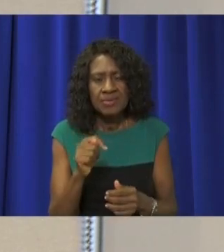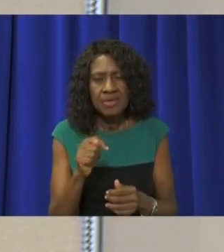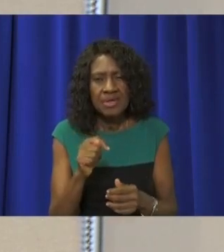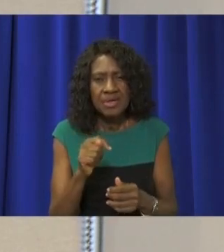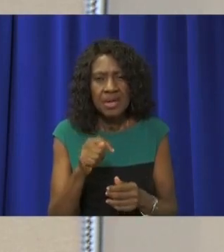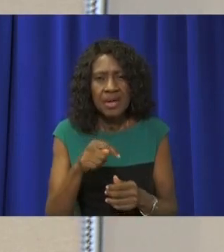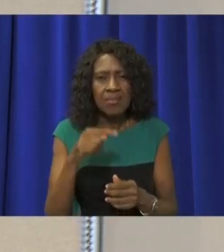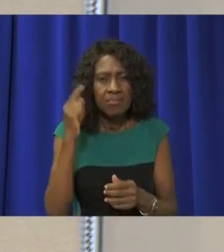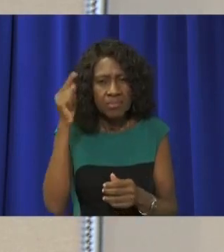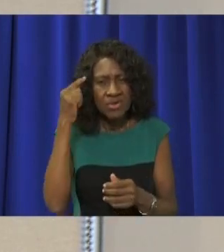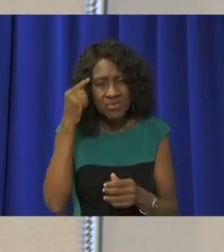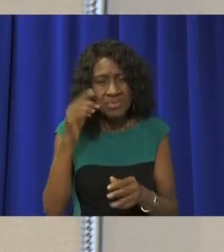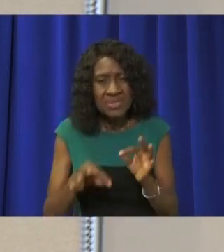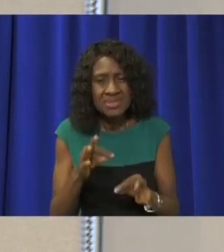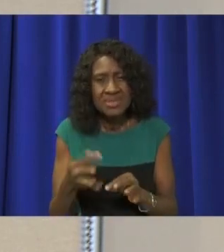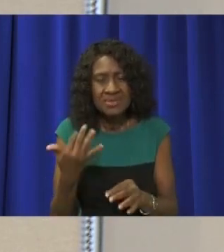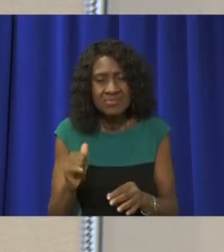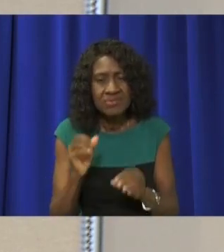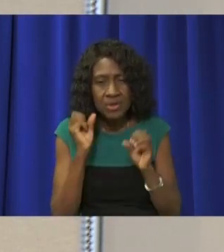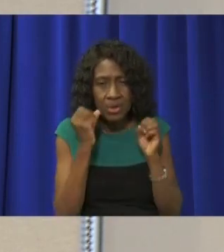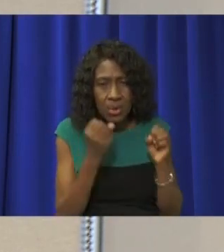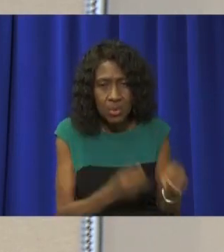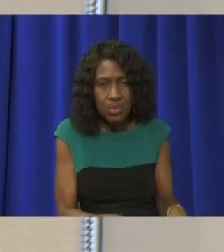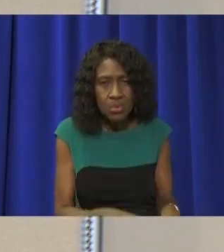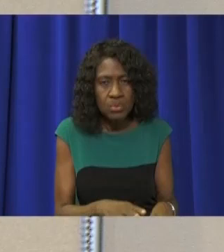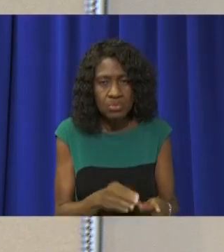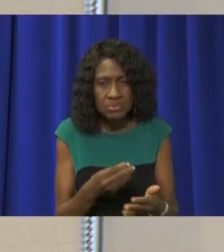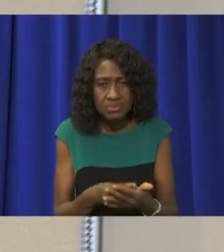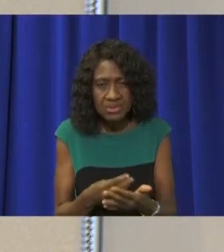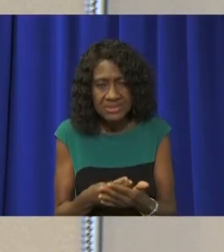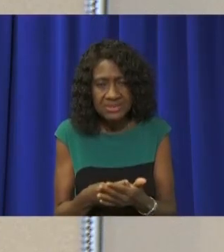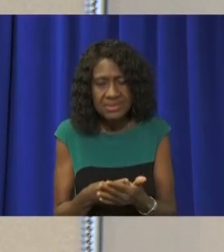revenue and its increased expenditure related to COVID-19,